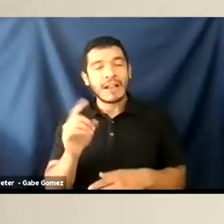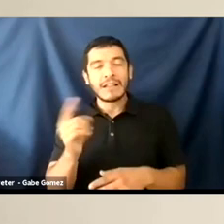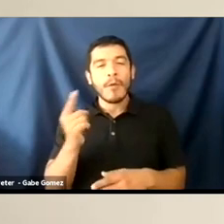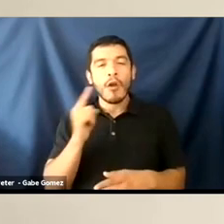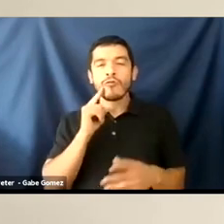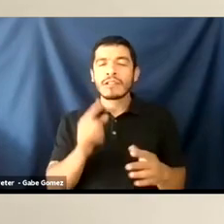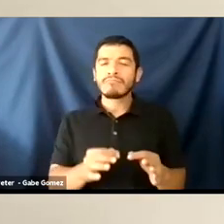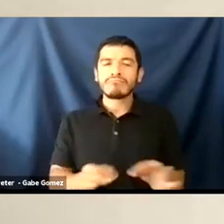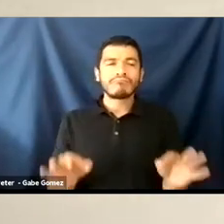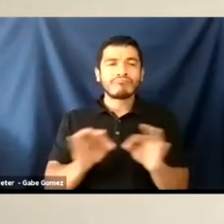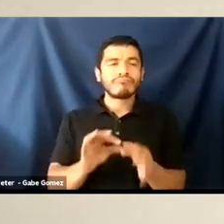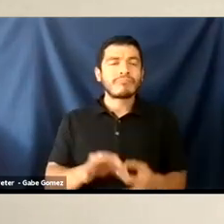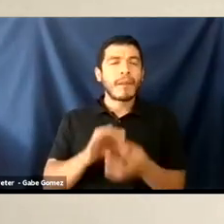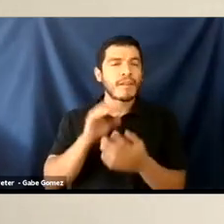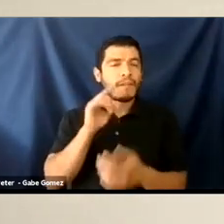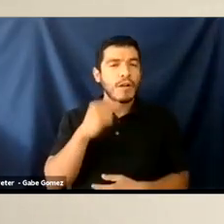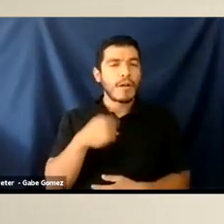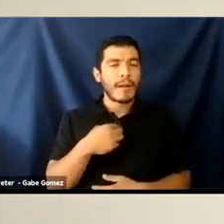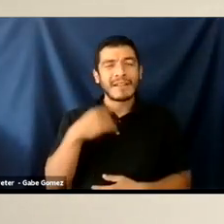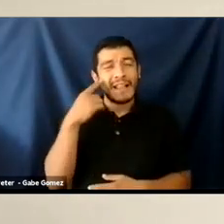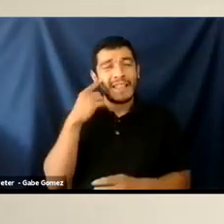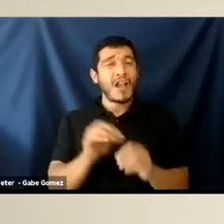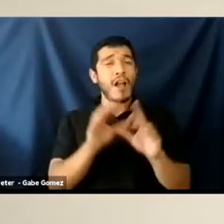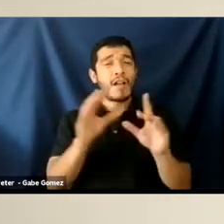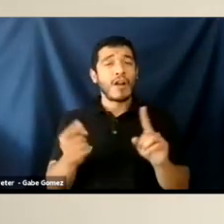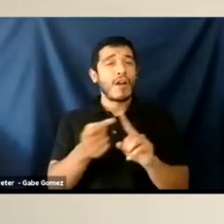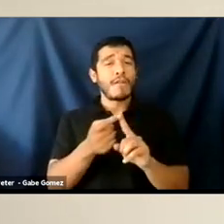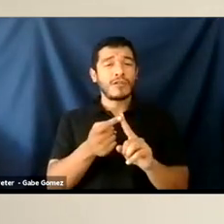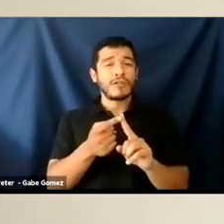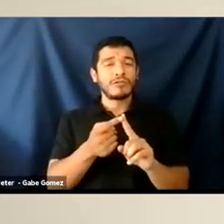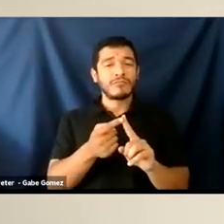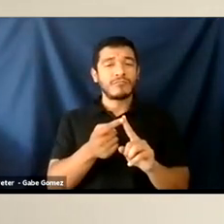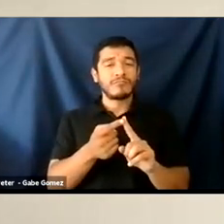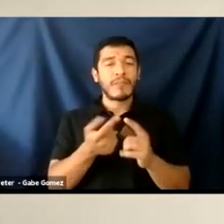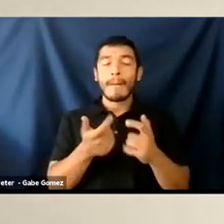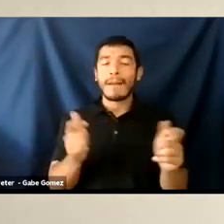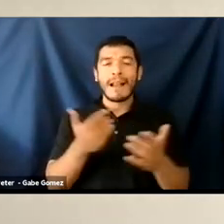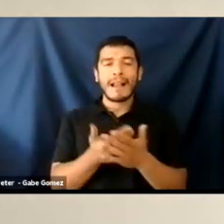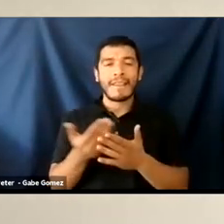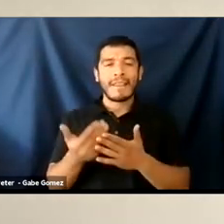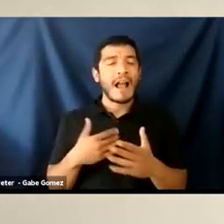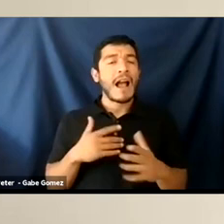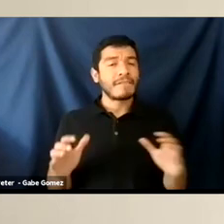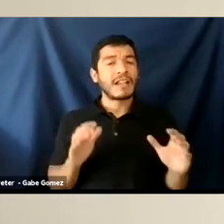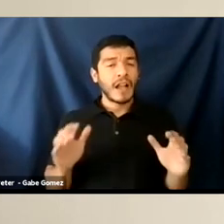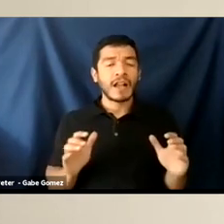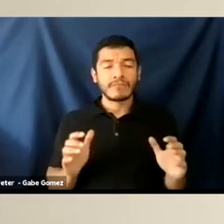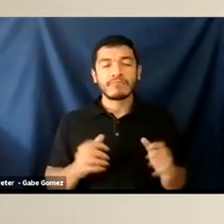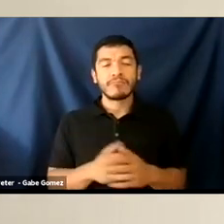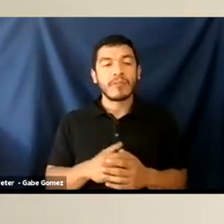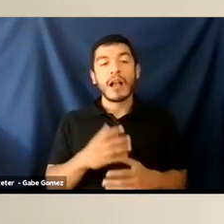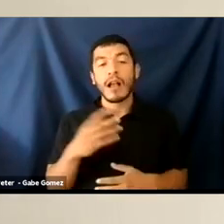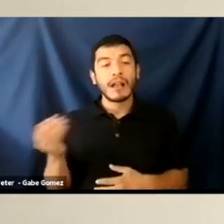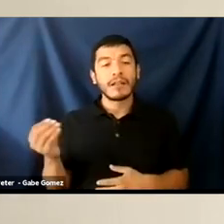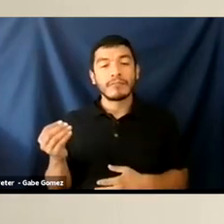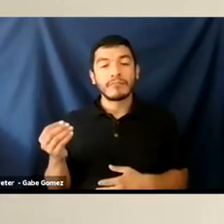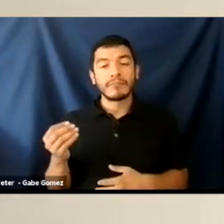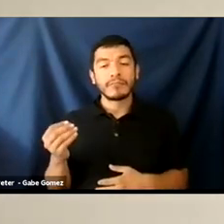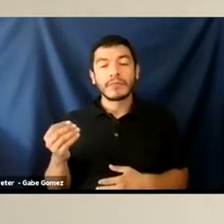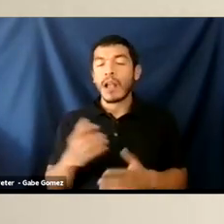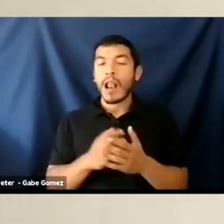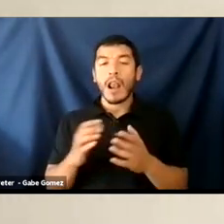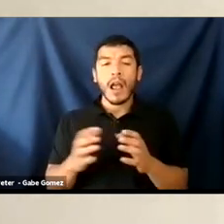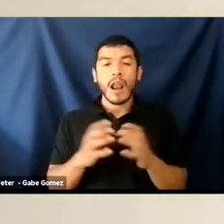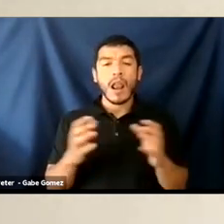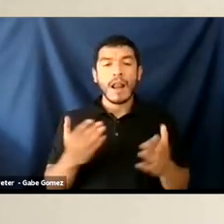for me because it was obviously the first thing, or the first, you know, major thing I had done. And a lot of things that